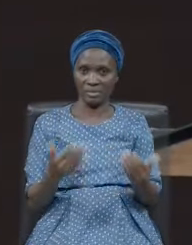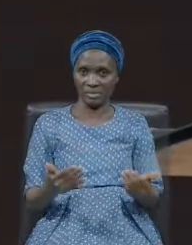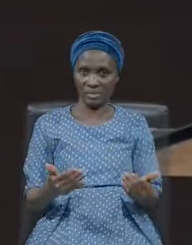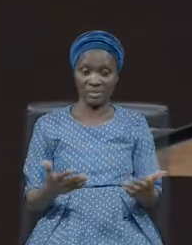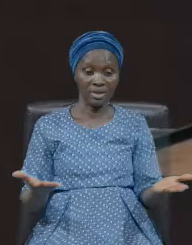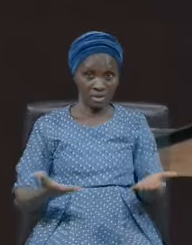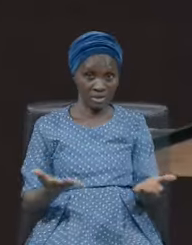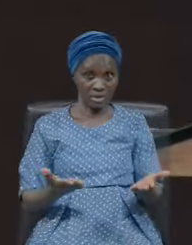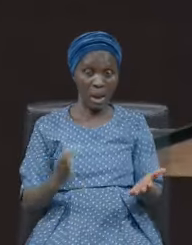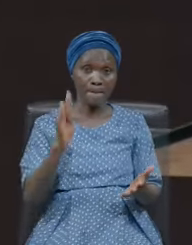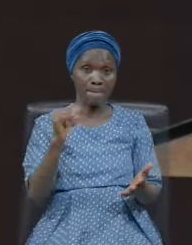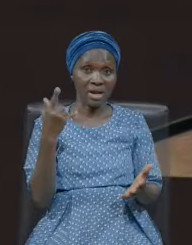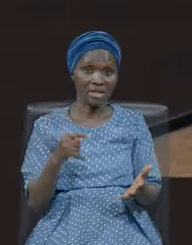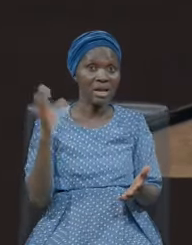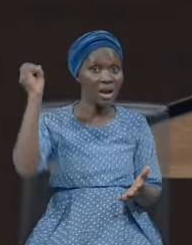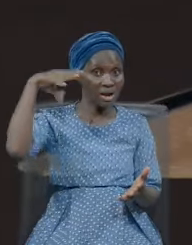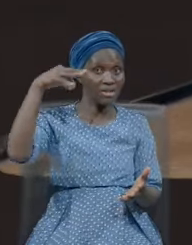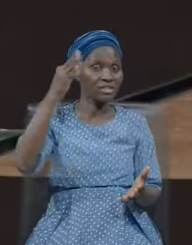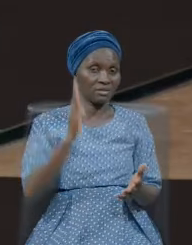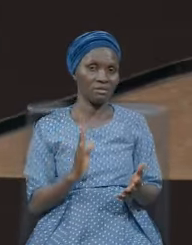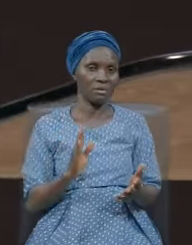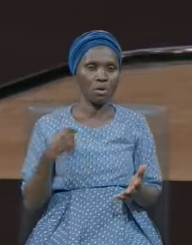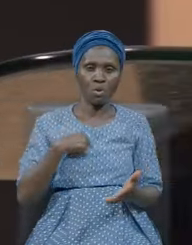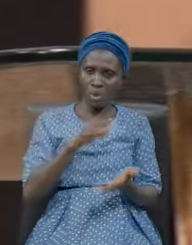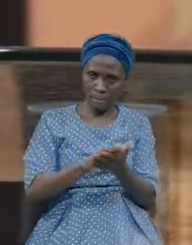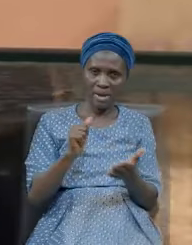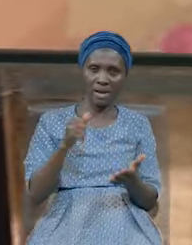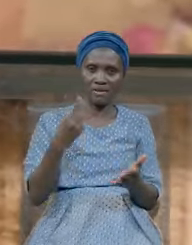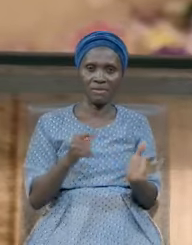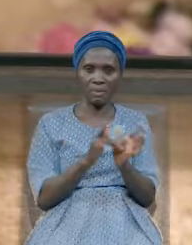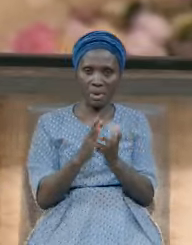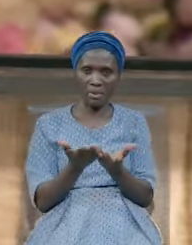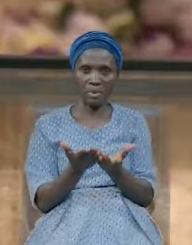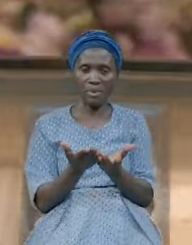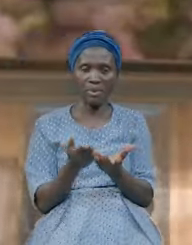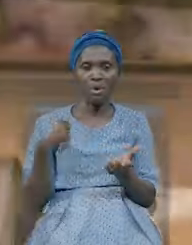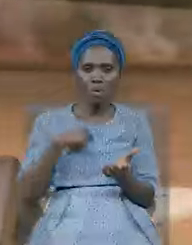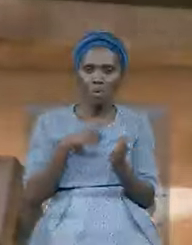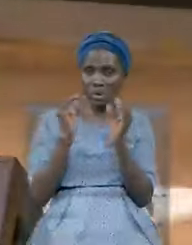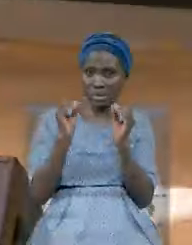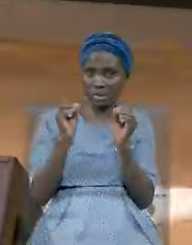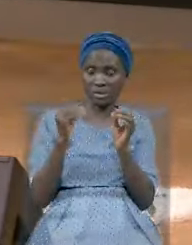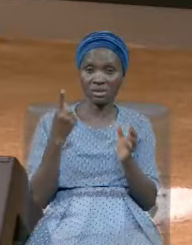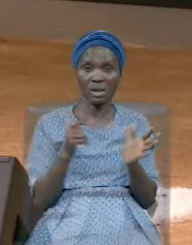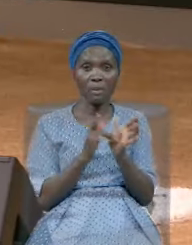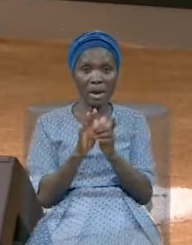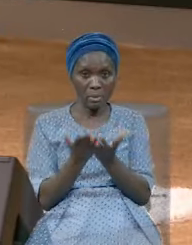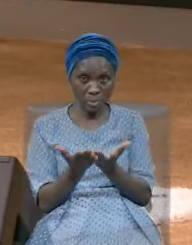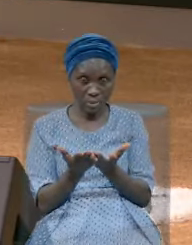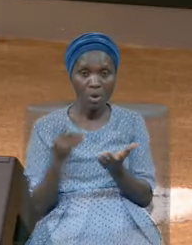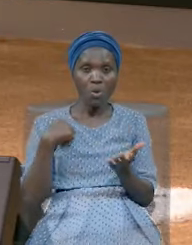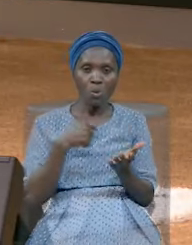the grace of God, we believe the Bible, we teach the Bible,